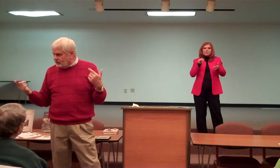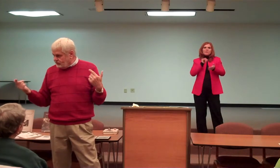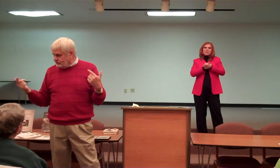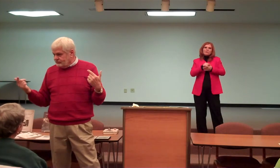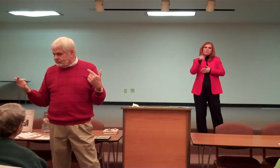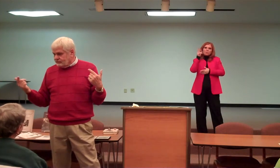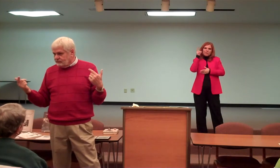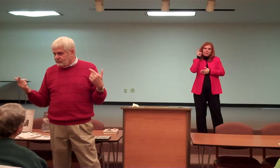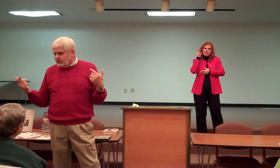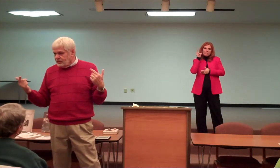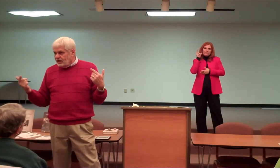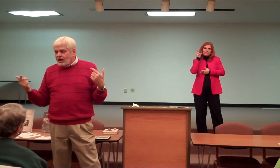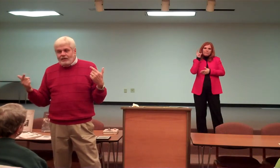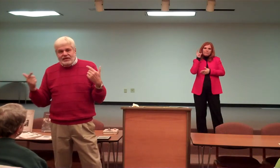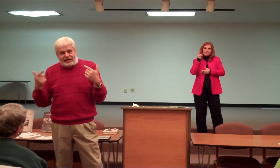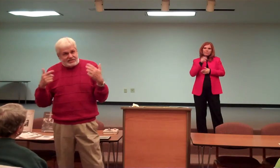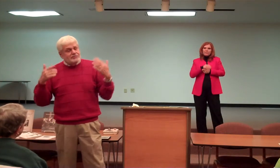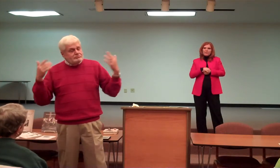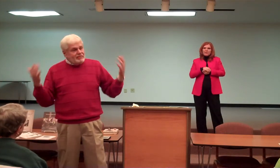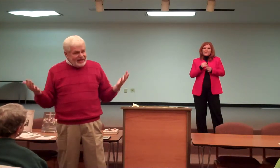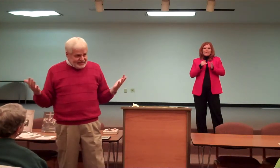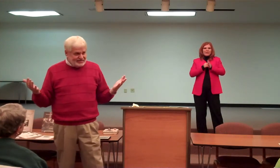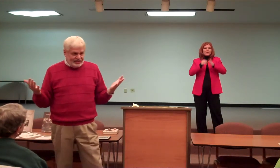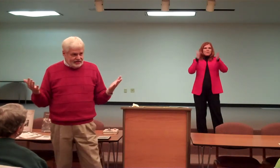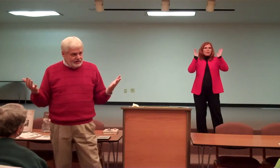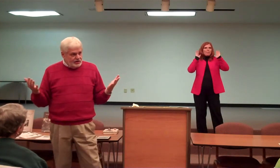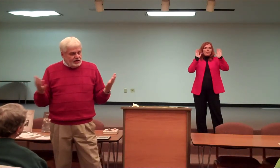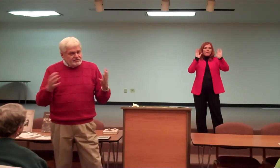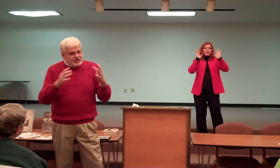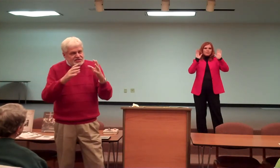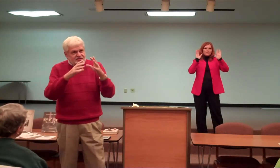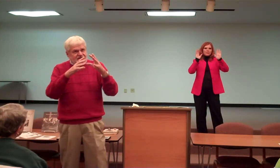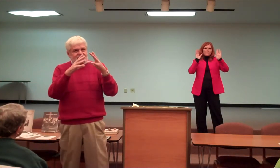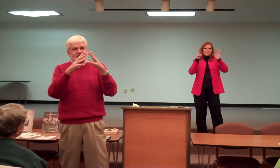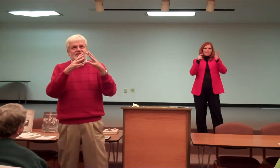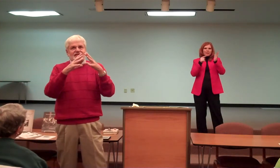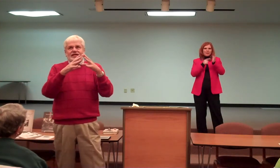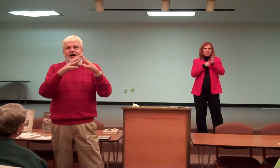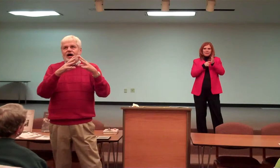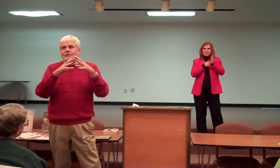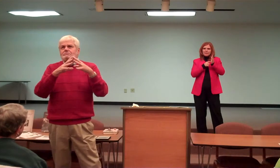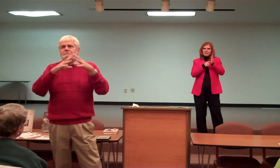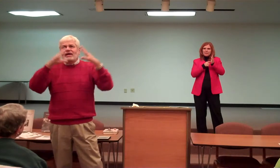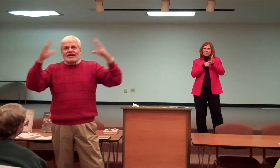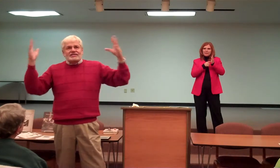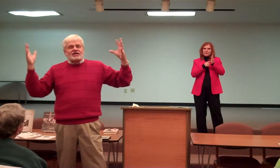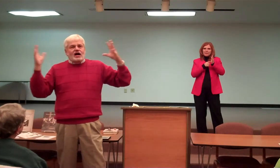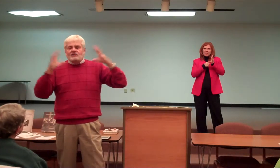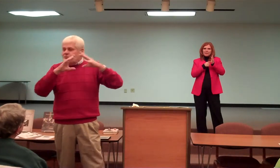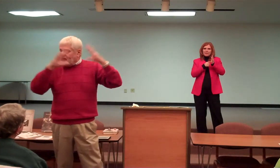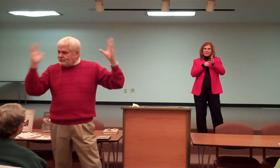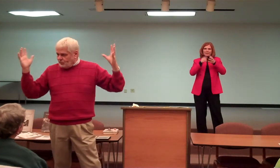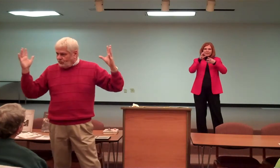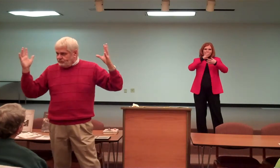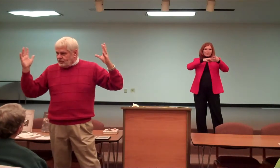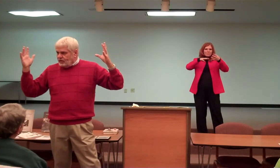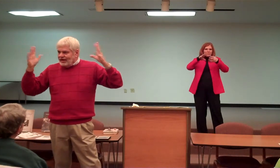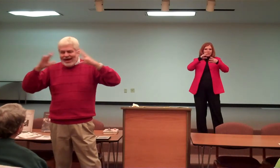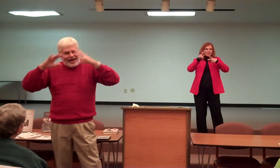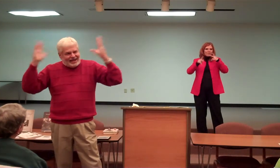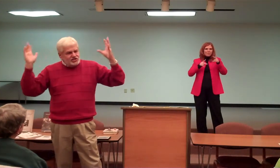will hear. I mean, it's amazing, this mix of